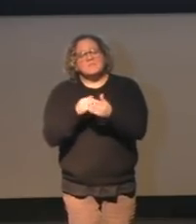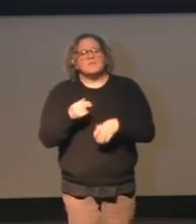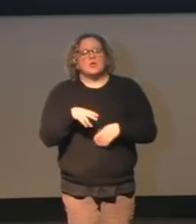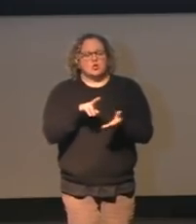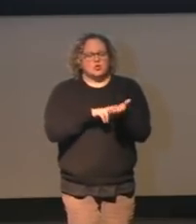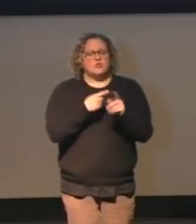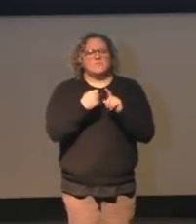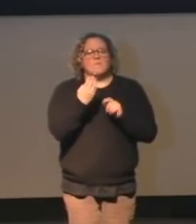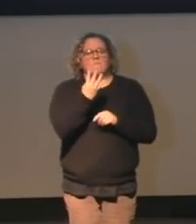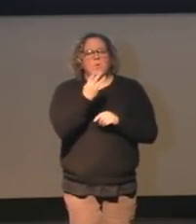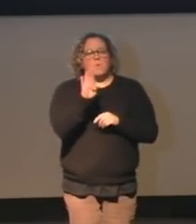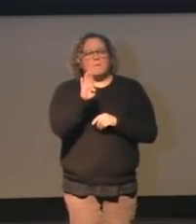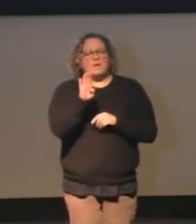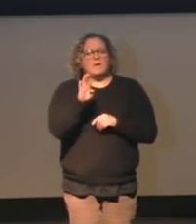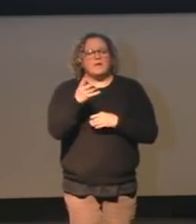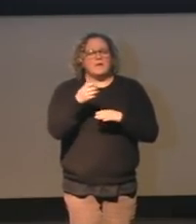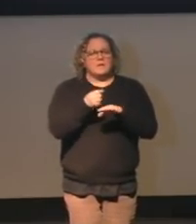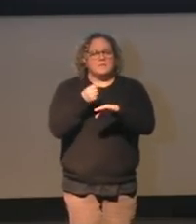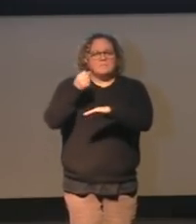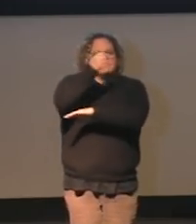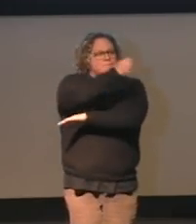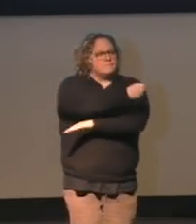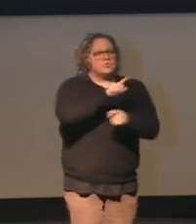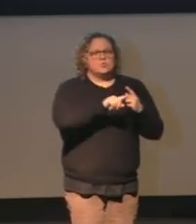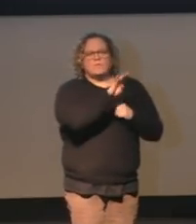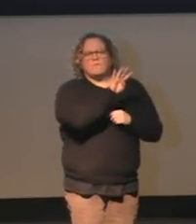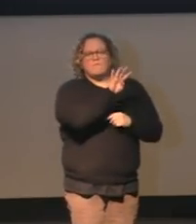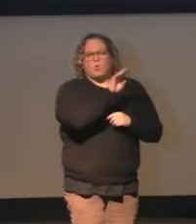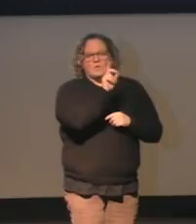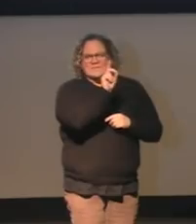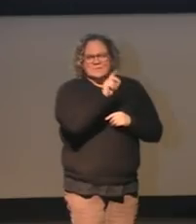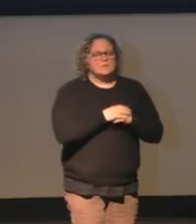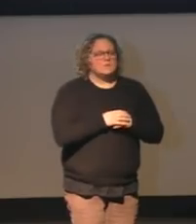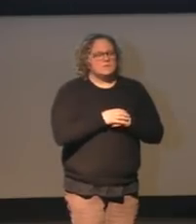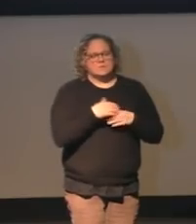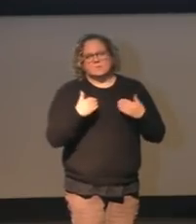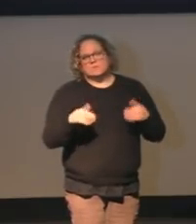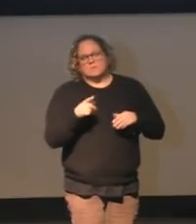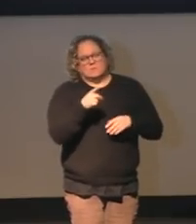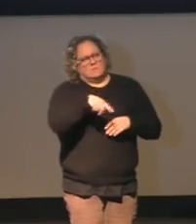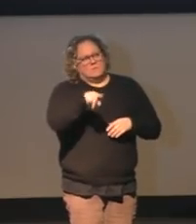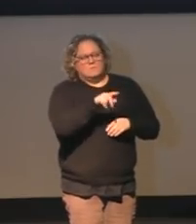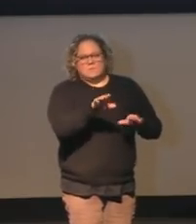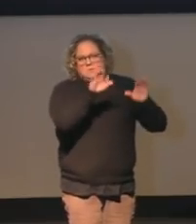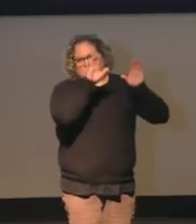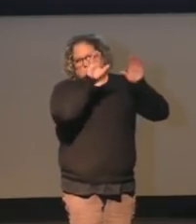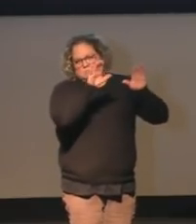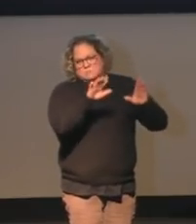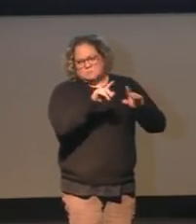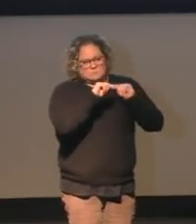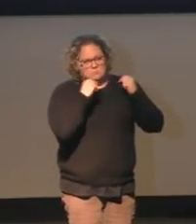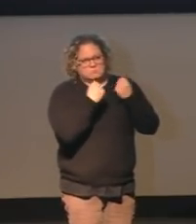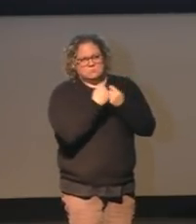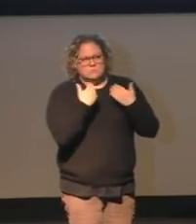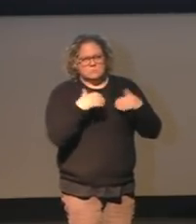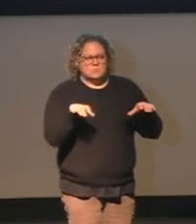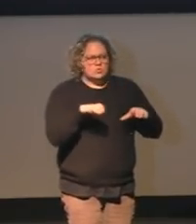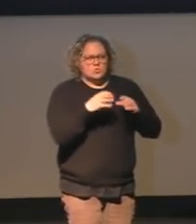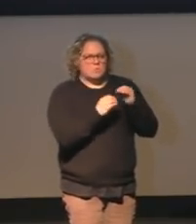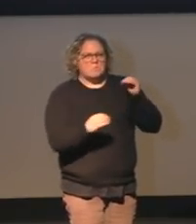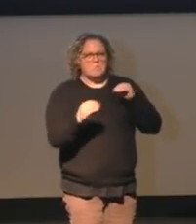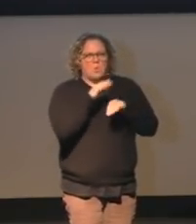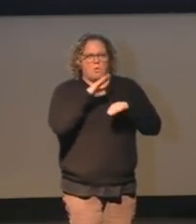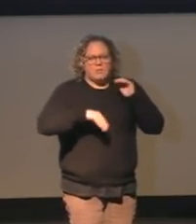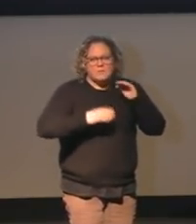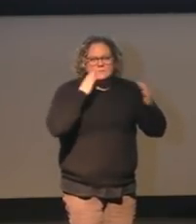from 4B who's been deployed to 4D. Have been nothing short of amazing. They have totally gone above and beyond. They